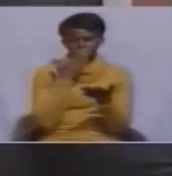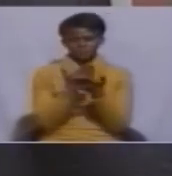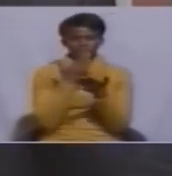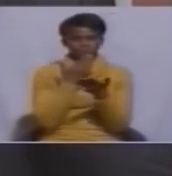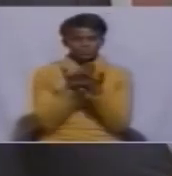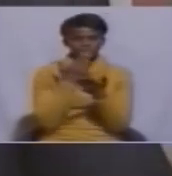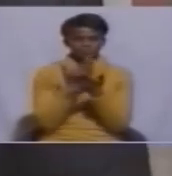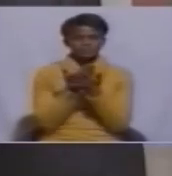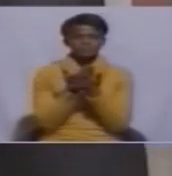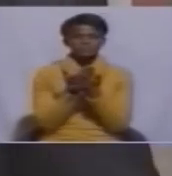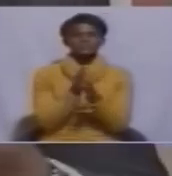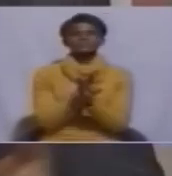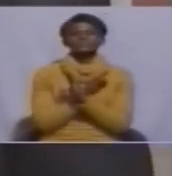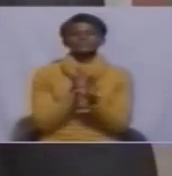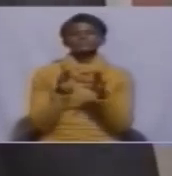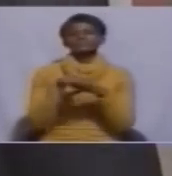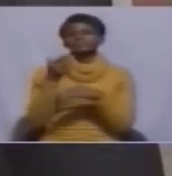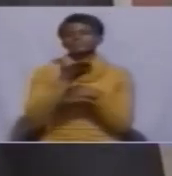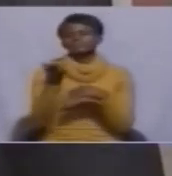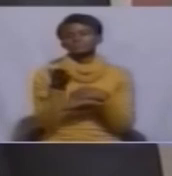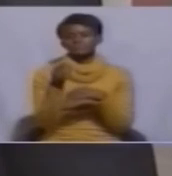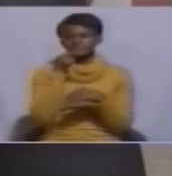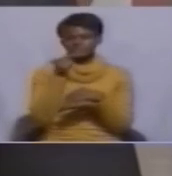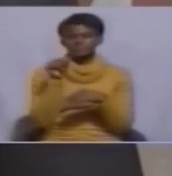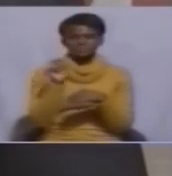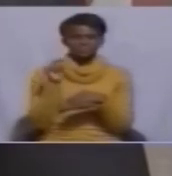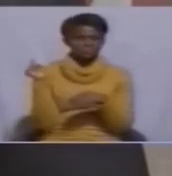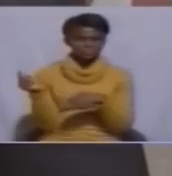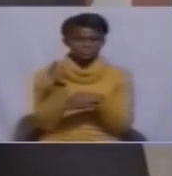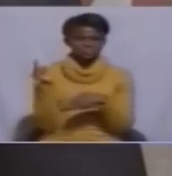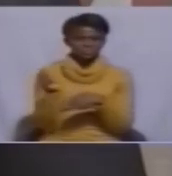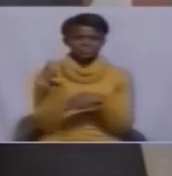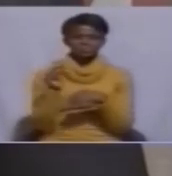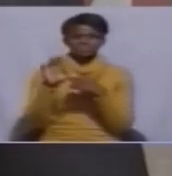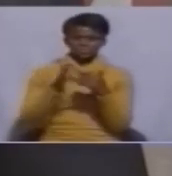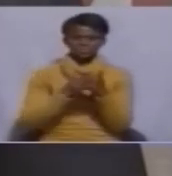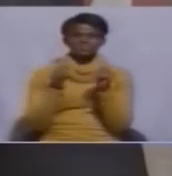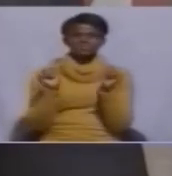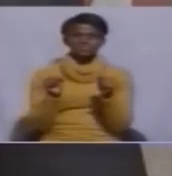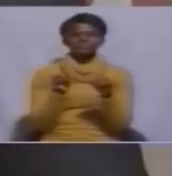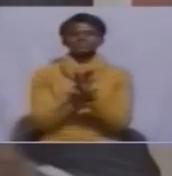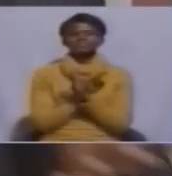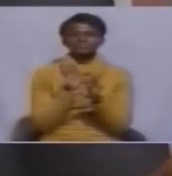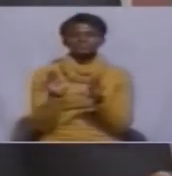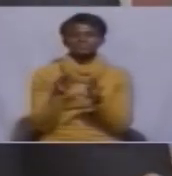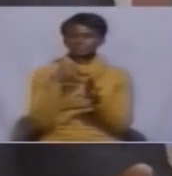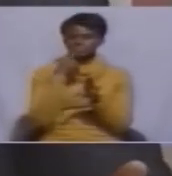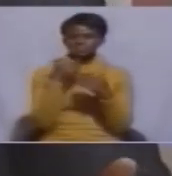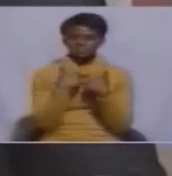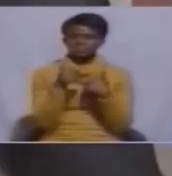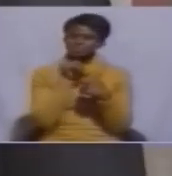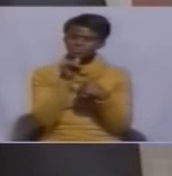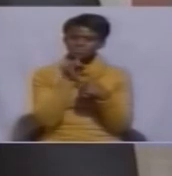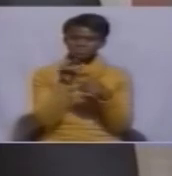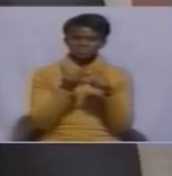to Zambians who are out there to say they can always retain their Zambian citizenship while they maintain the citizenship outside.